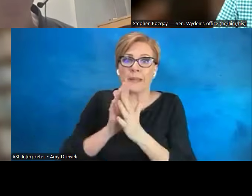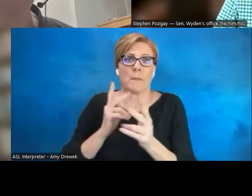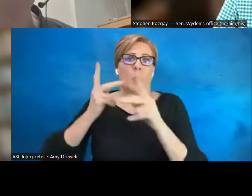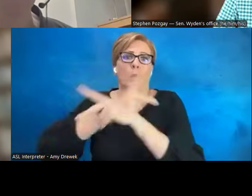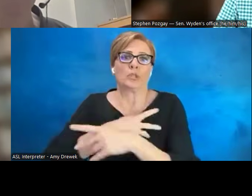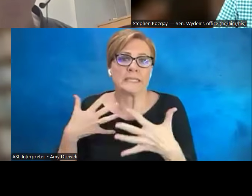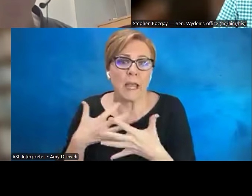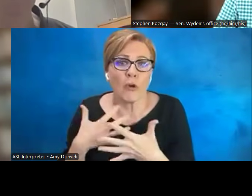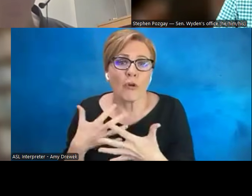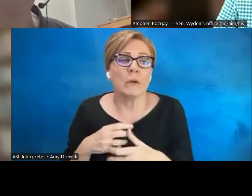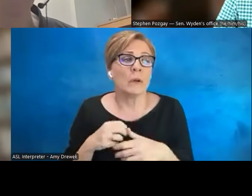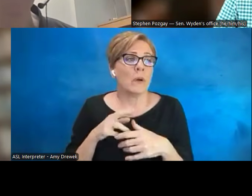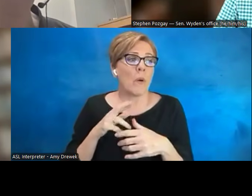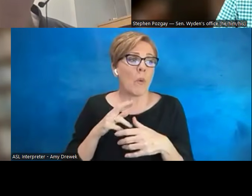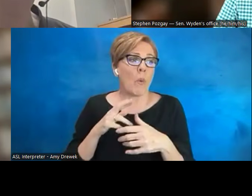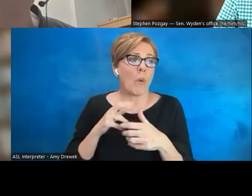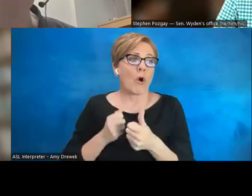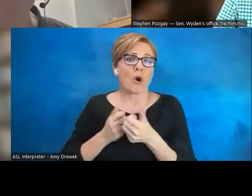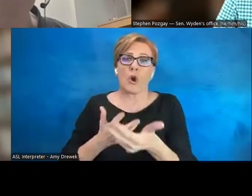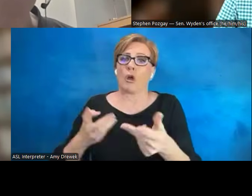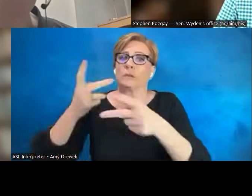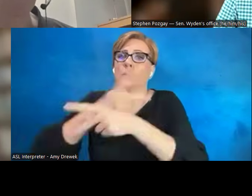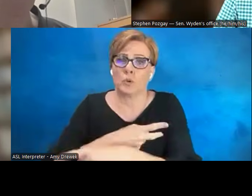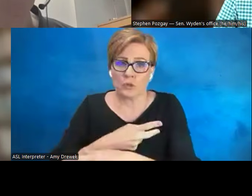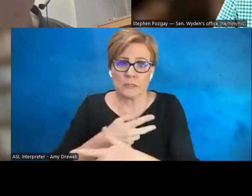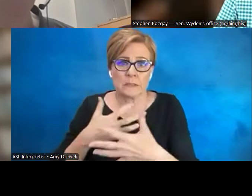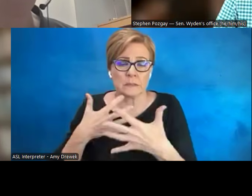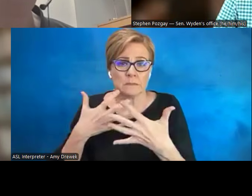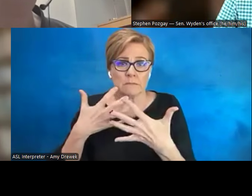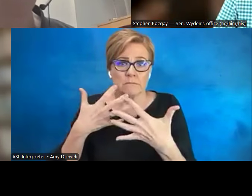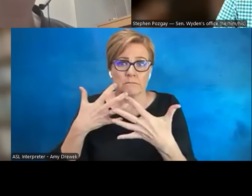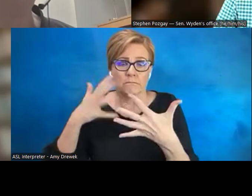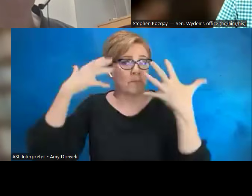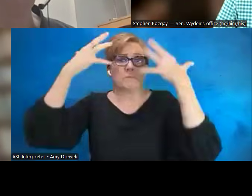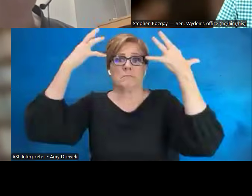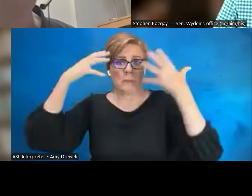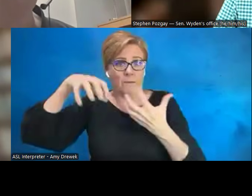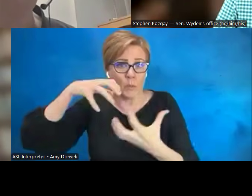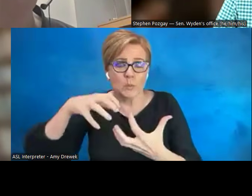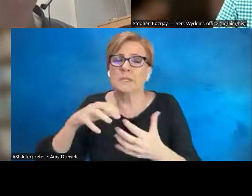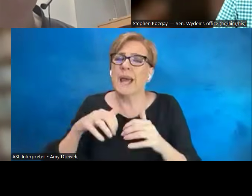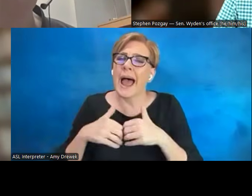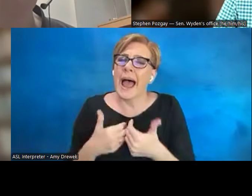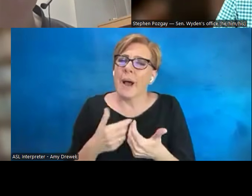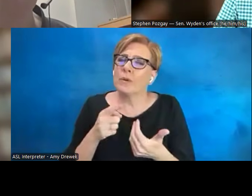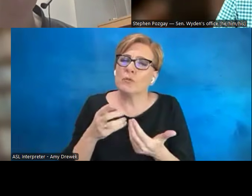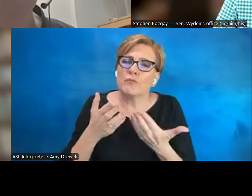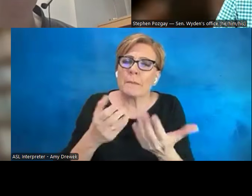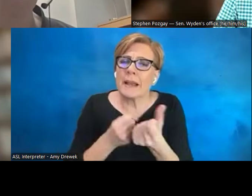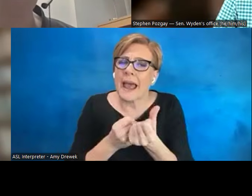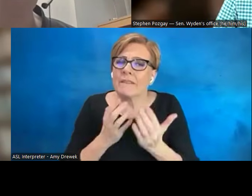create confusion, but you do want to be honest with them. So how would you recommend folks balance those?